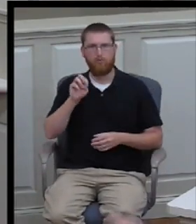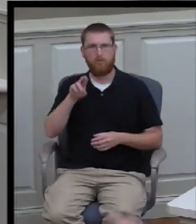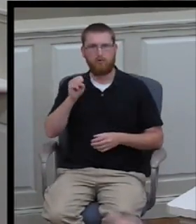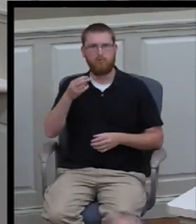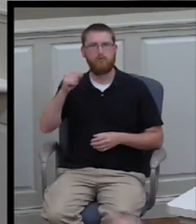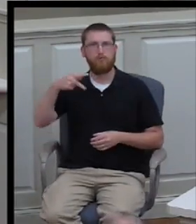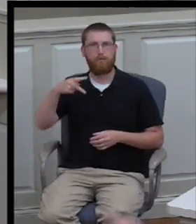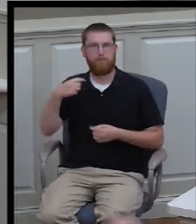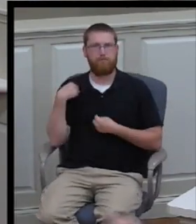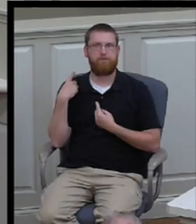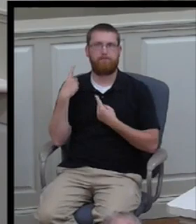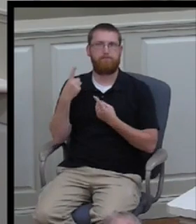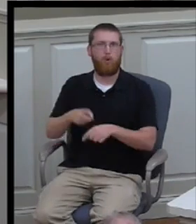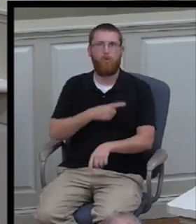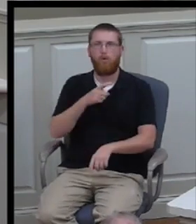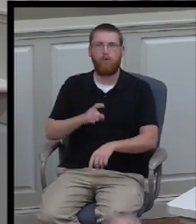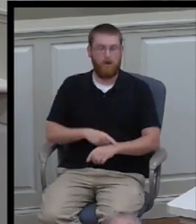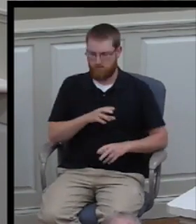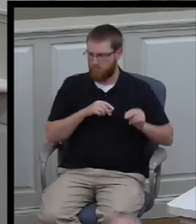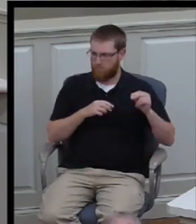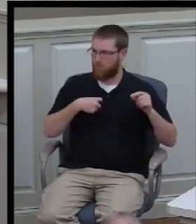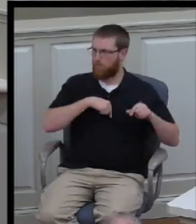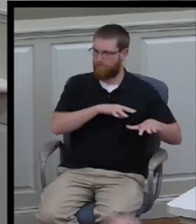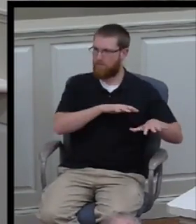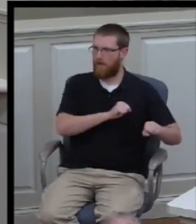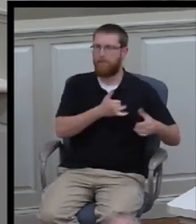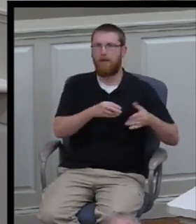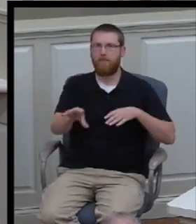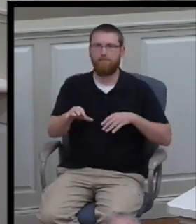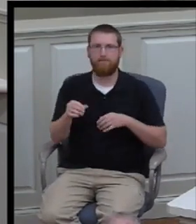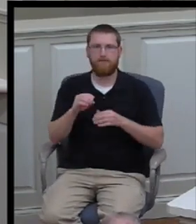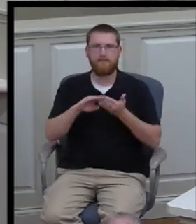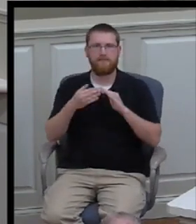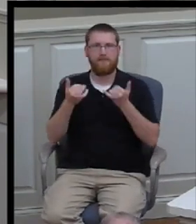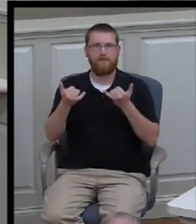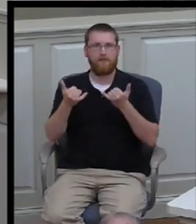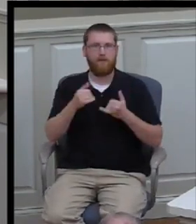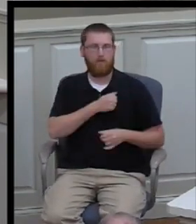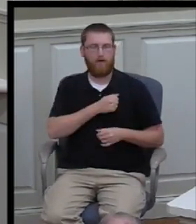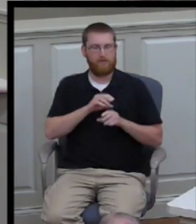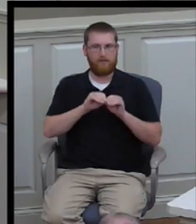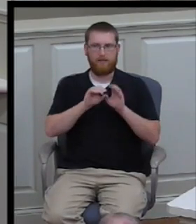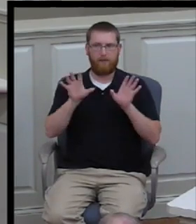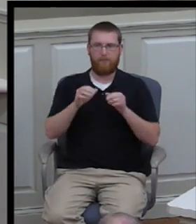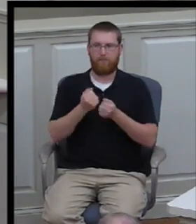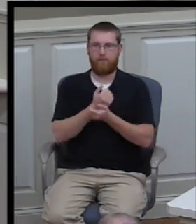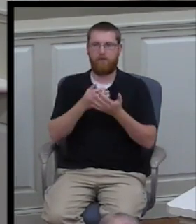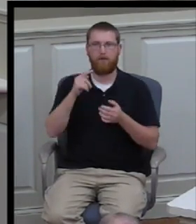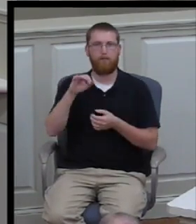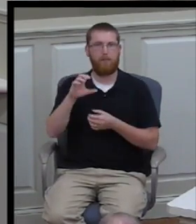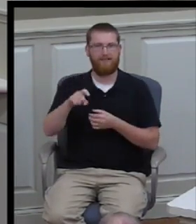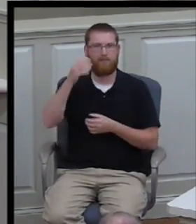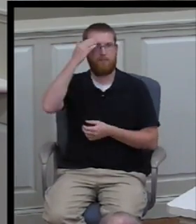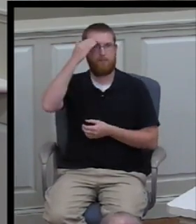it now. That's why Good, I want okay. to give it to y'all. So Well, y'all know it. I'm just trying to help get the word out to the public about what you all have done so we can clear all this up, so. So we like It's to a good tell them thing.